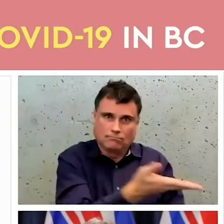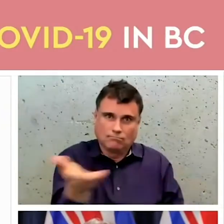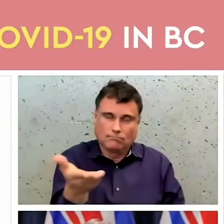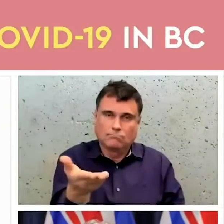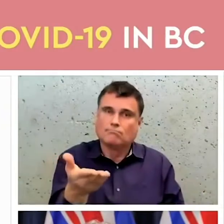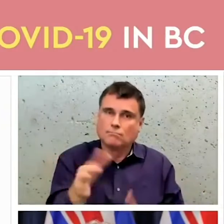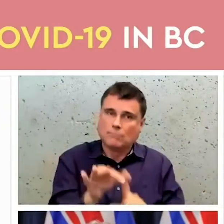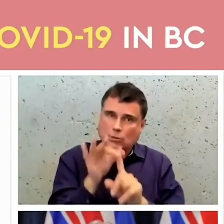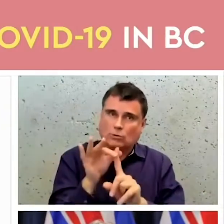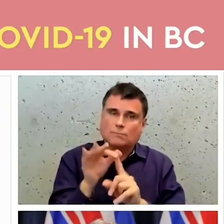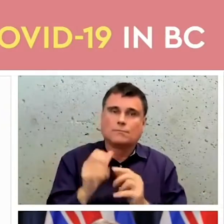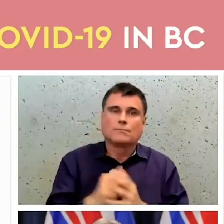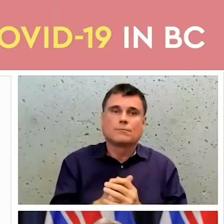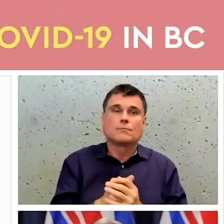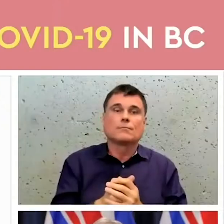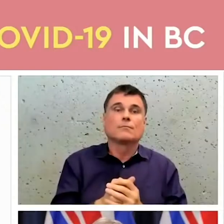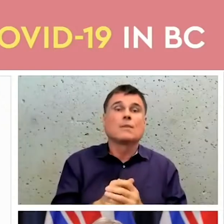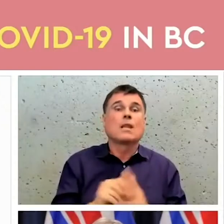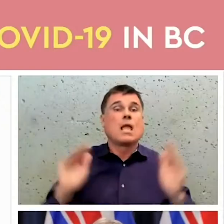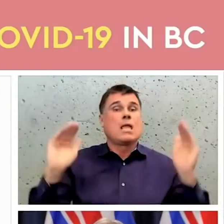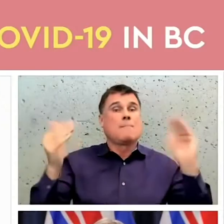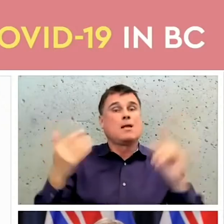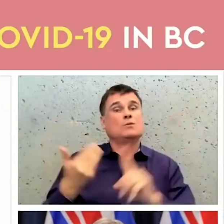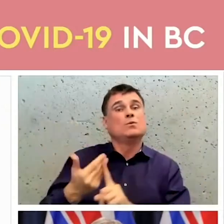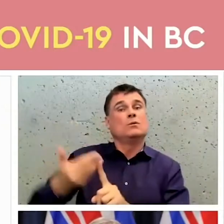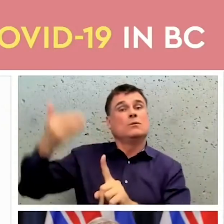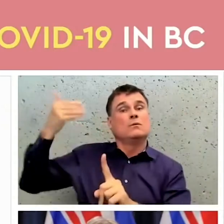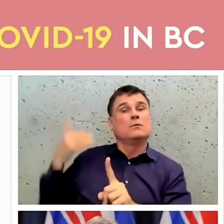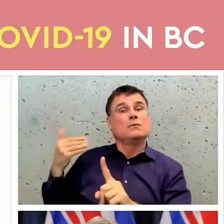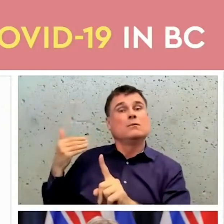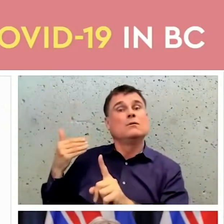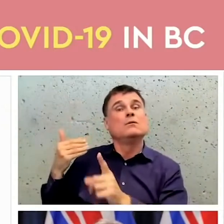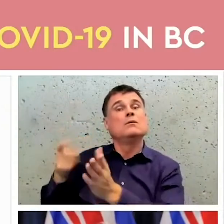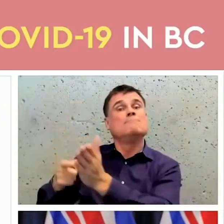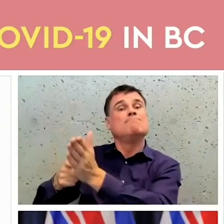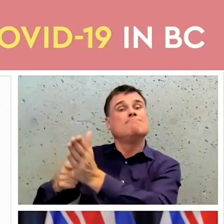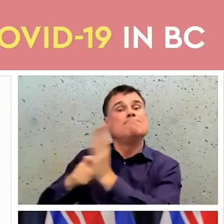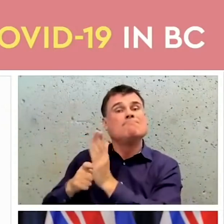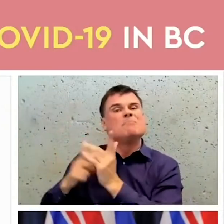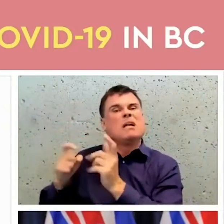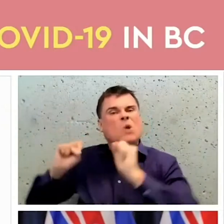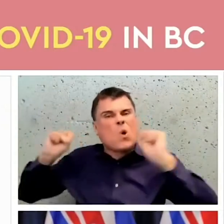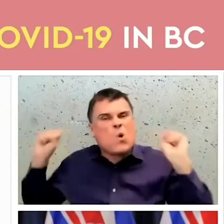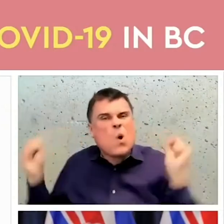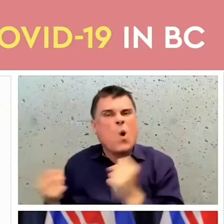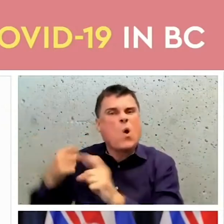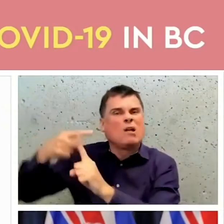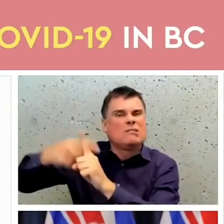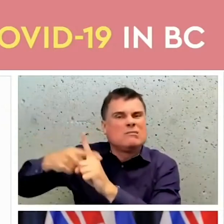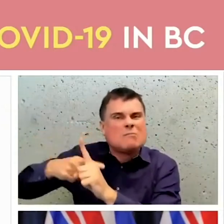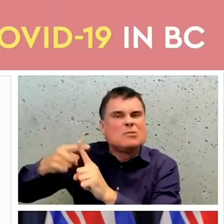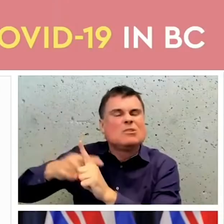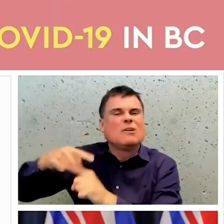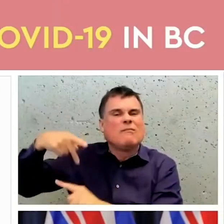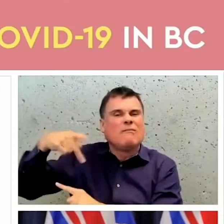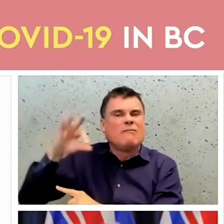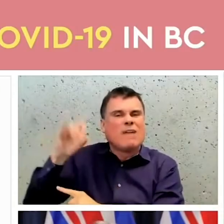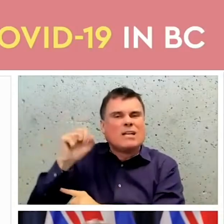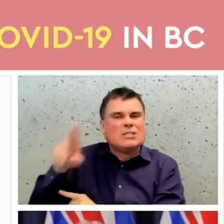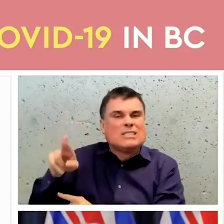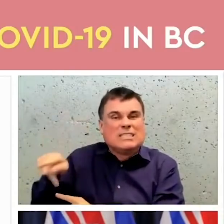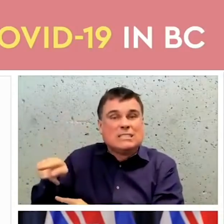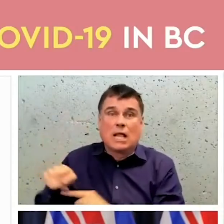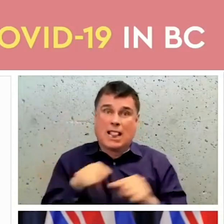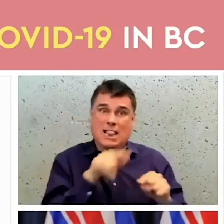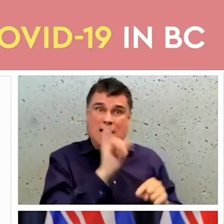different situation from the other vaccines that we've been dealing with, as you know. I just want to make sure I'm on the right